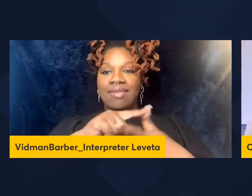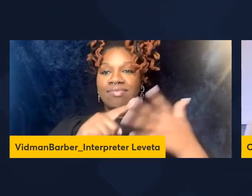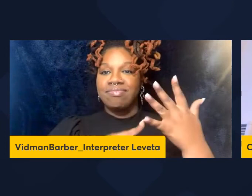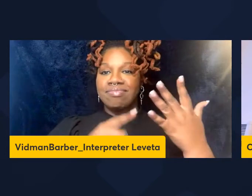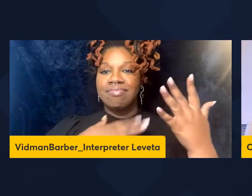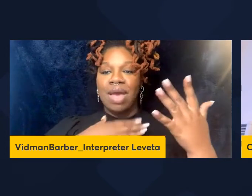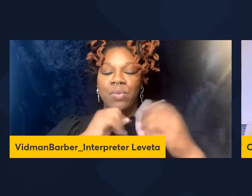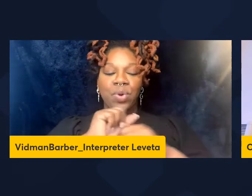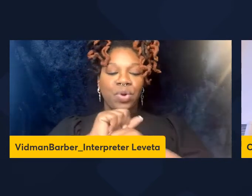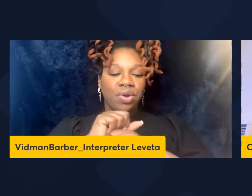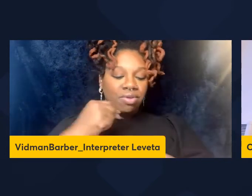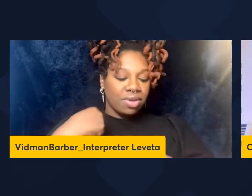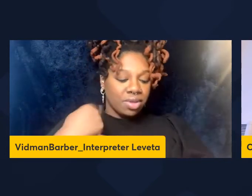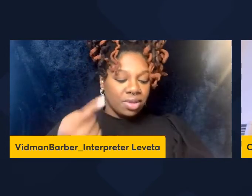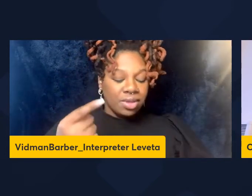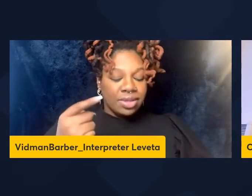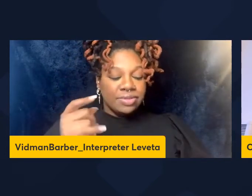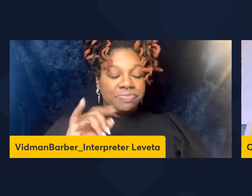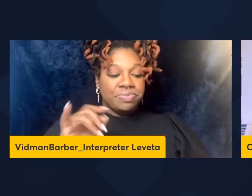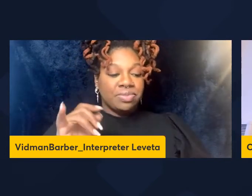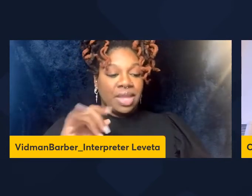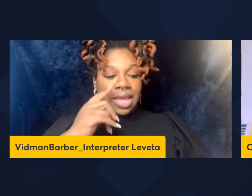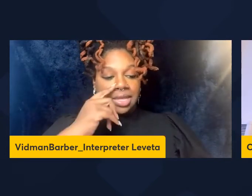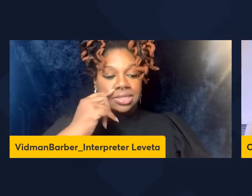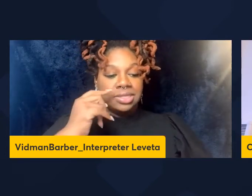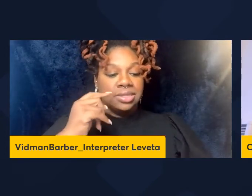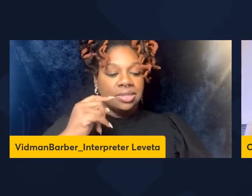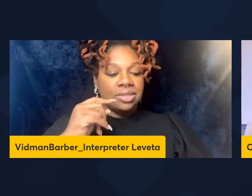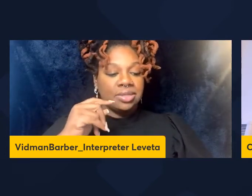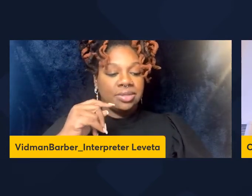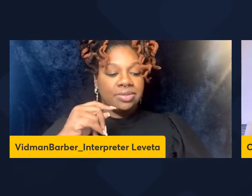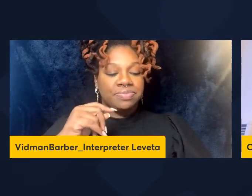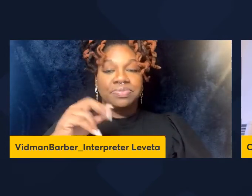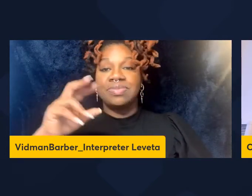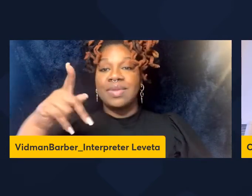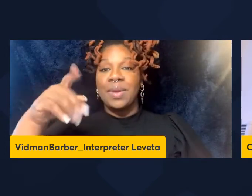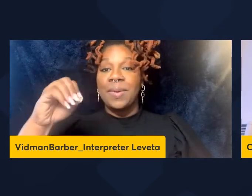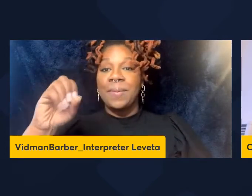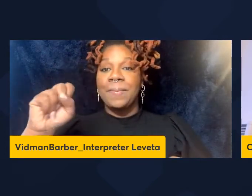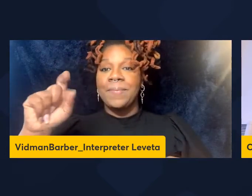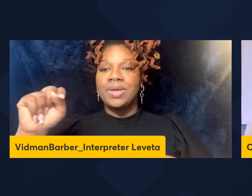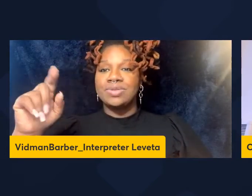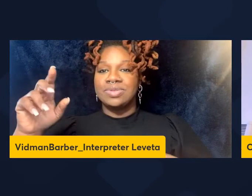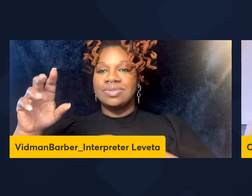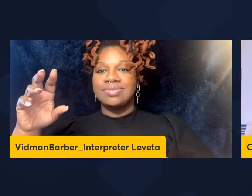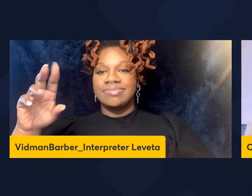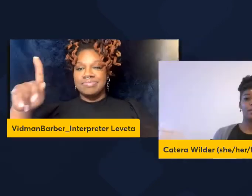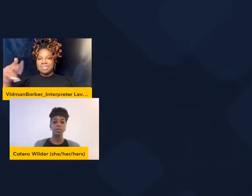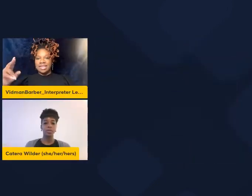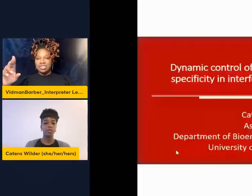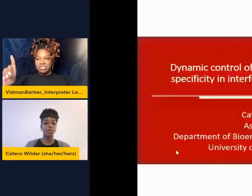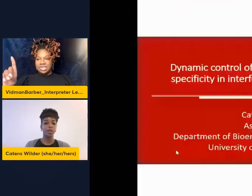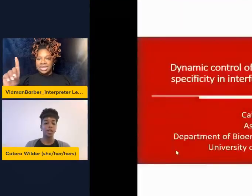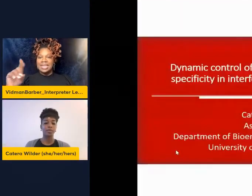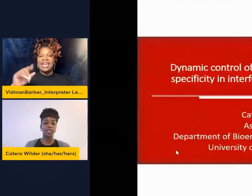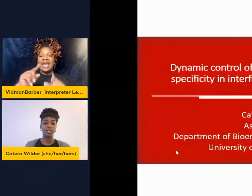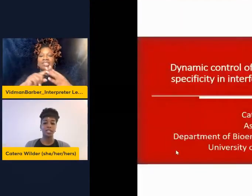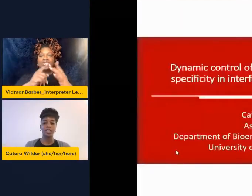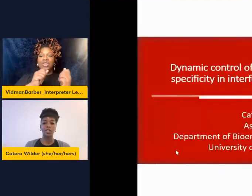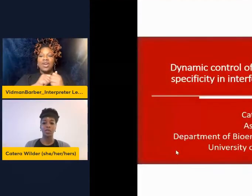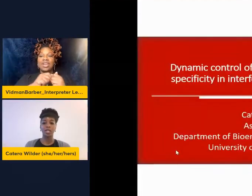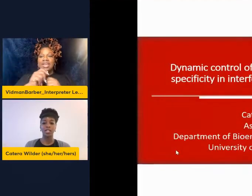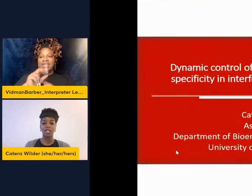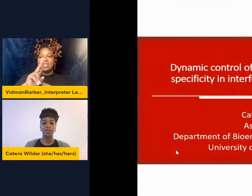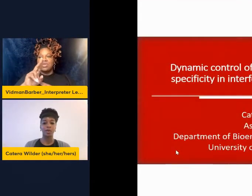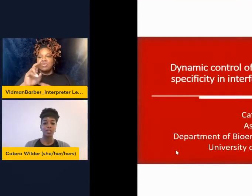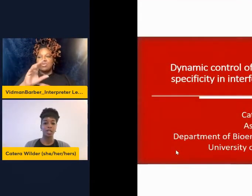done as a postdoc. So I just started as a professor at UCSF a few months ago. So most of the work I'll be